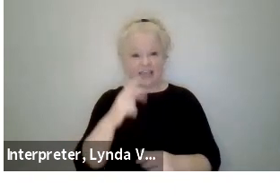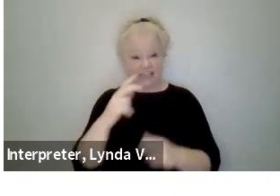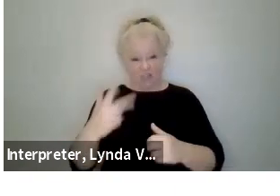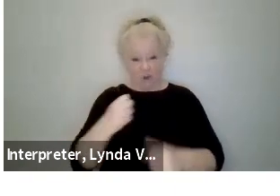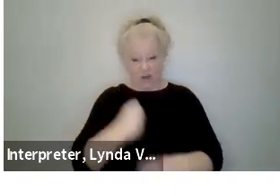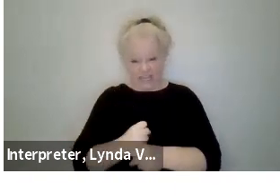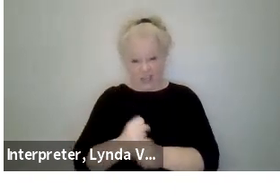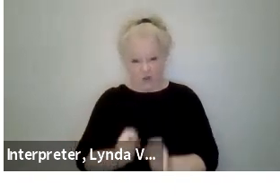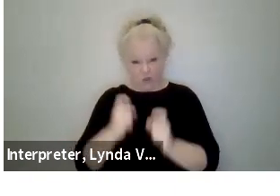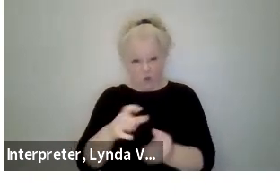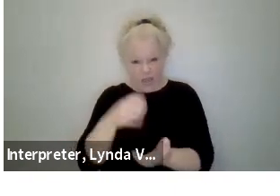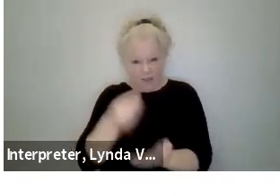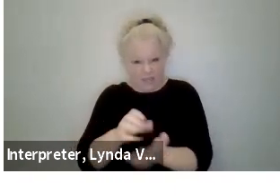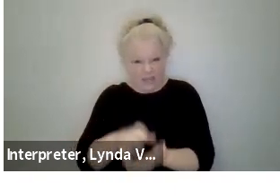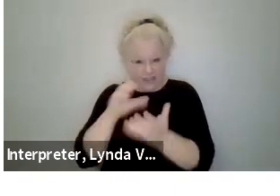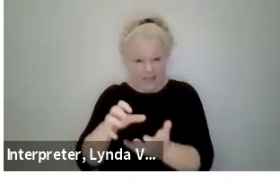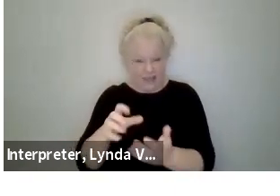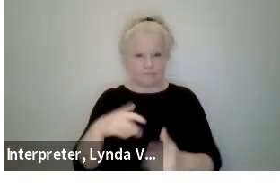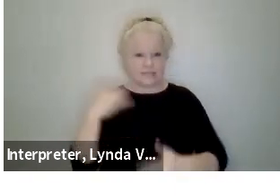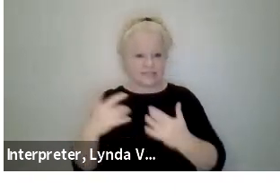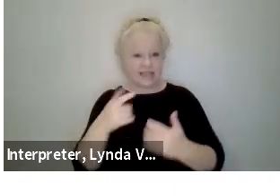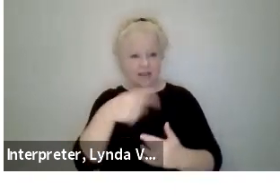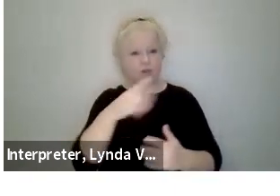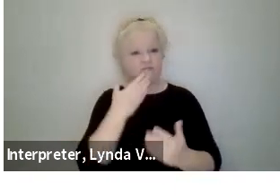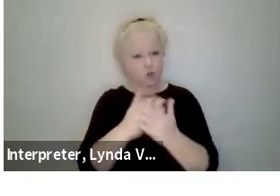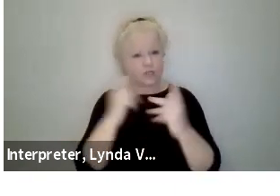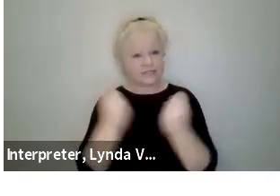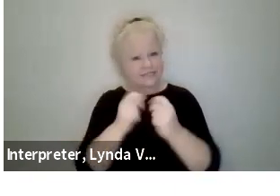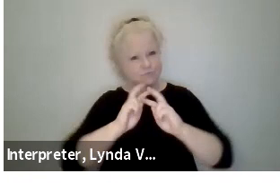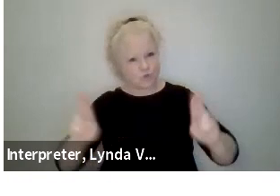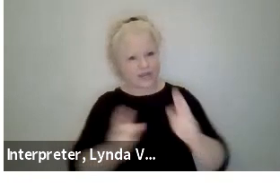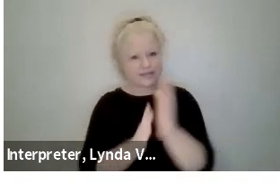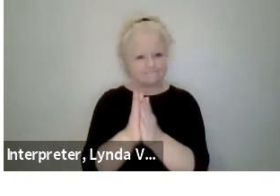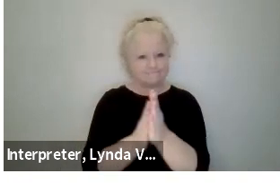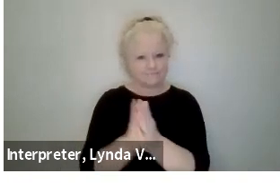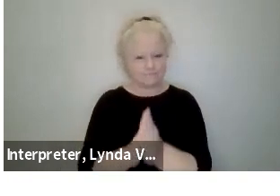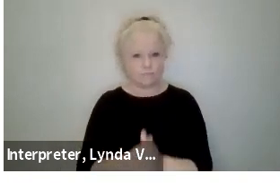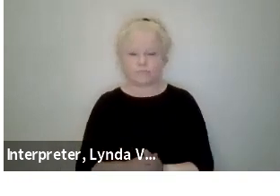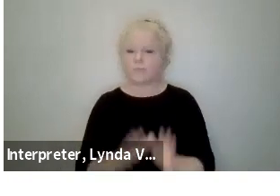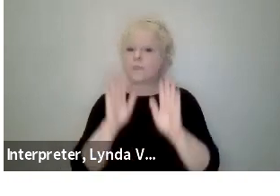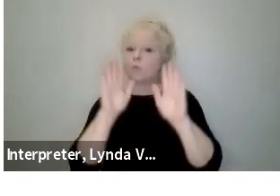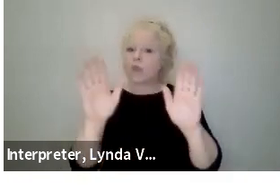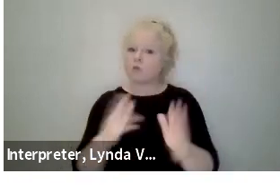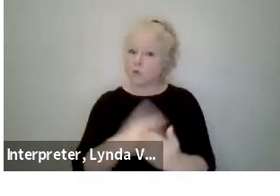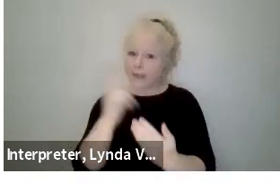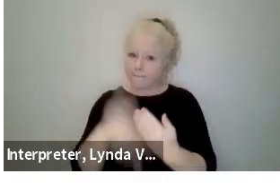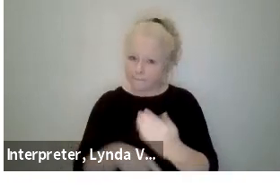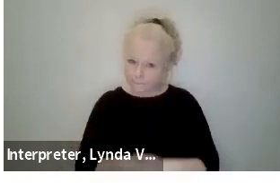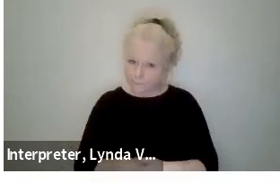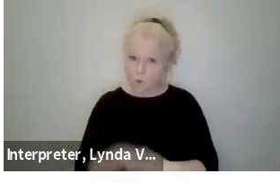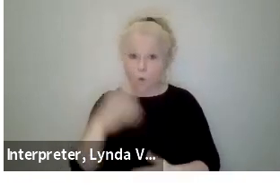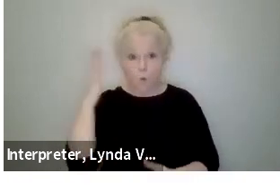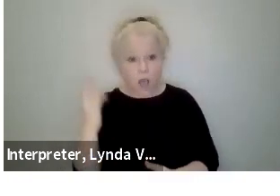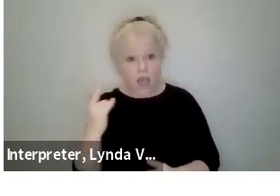an incredibly talented team of professionals. Like I said, we have a great program because we have a great team